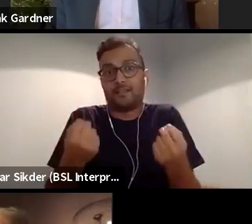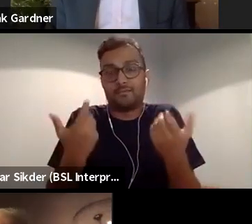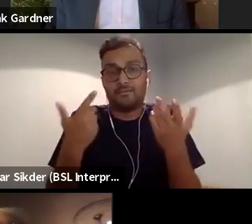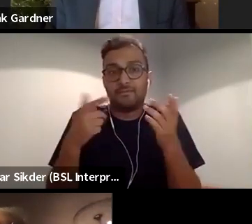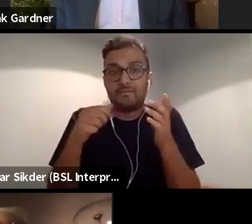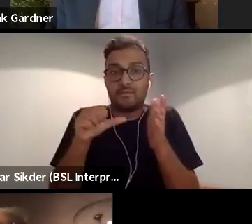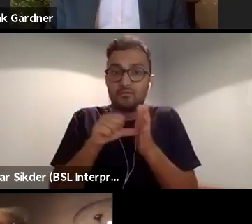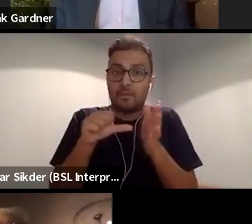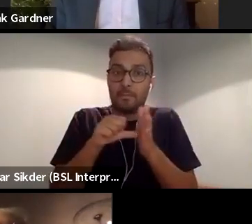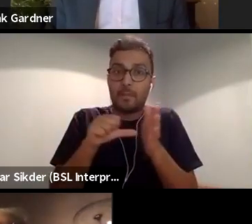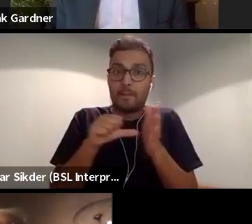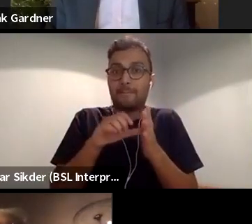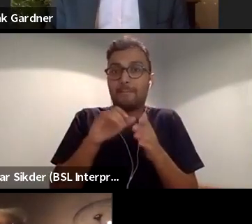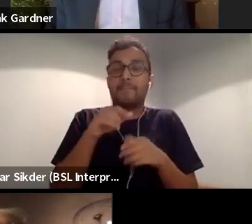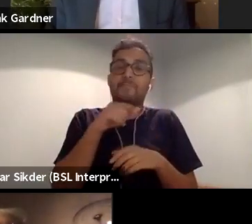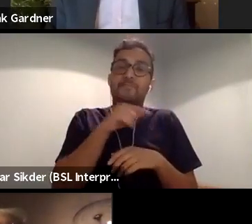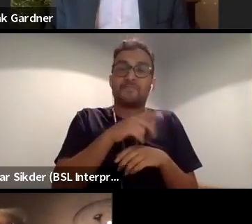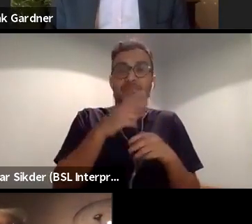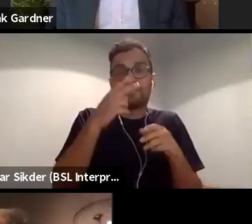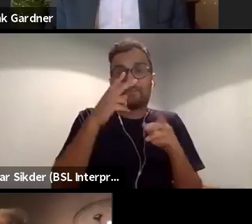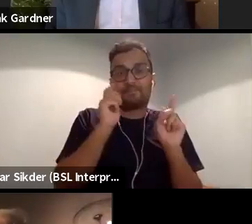might call the old media.